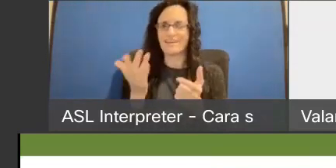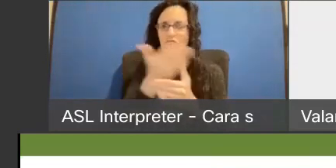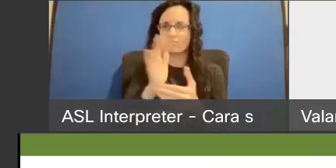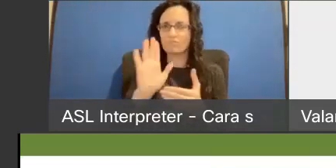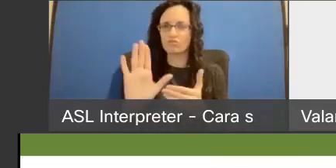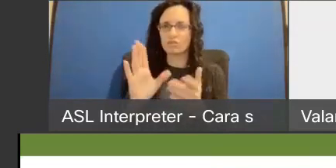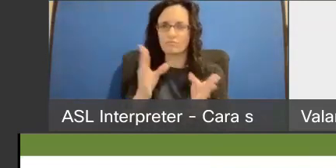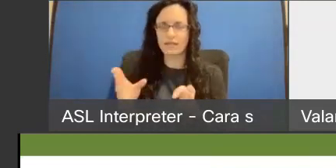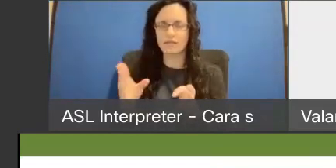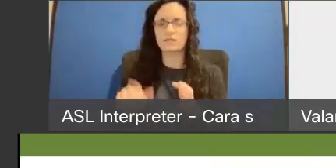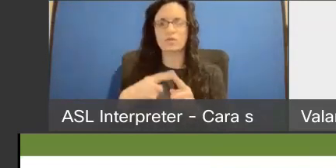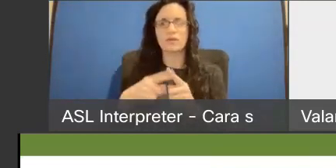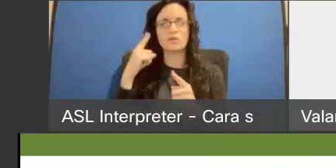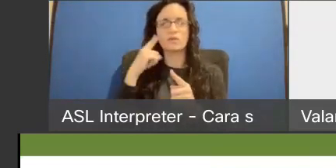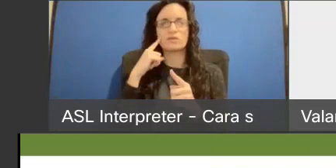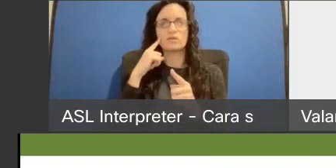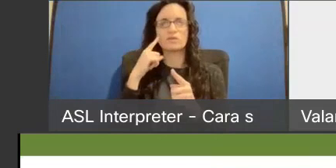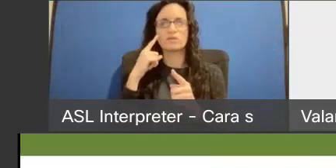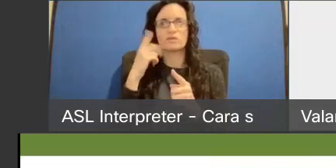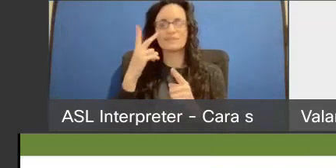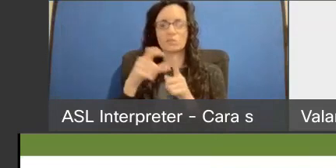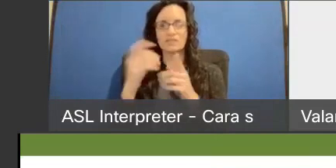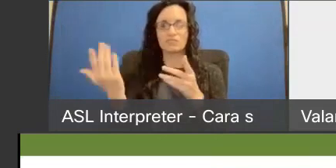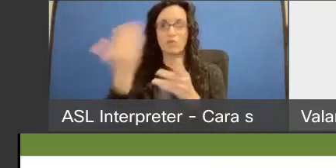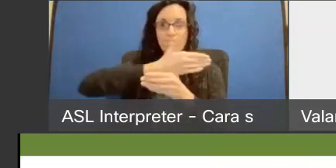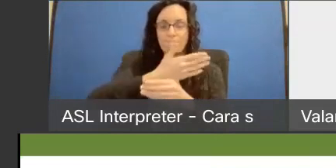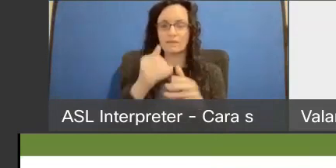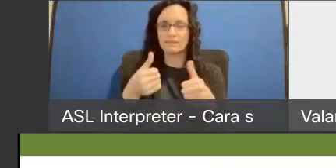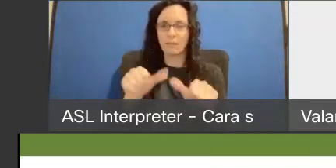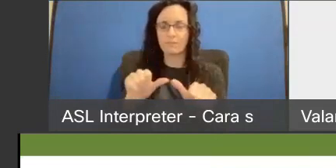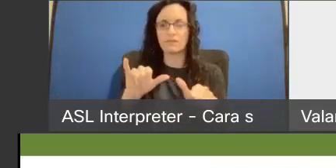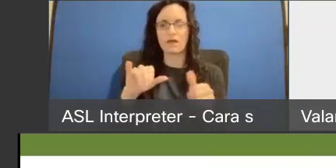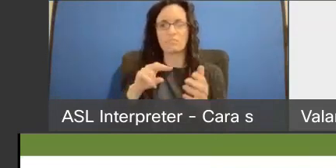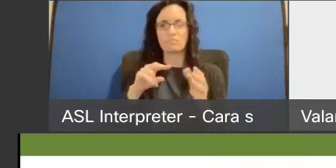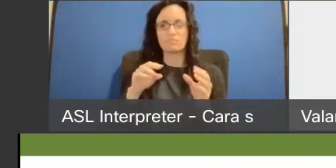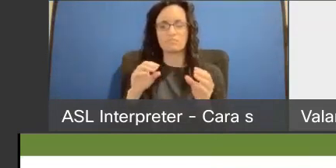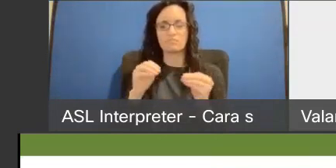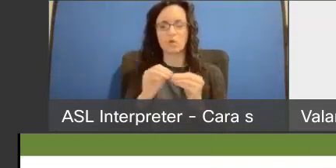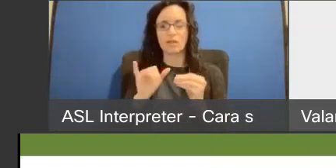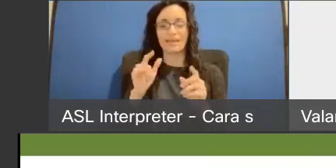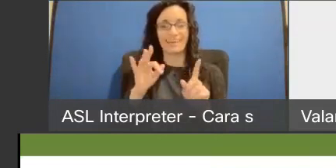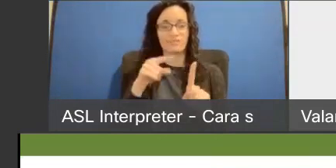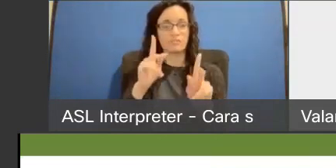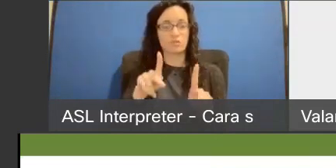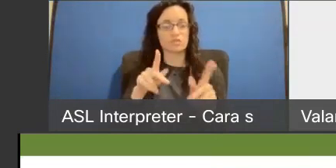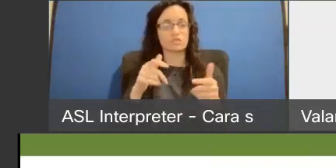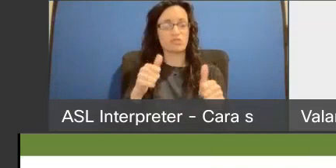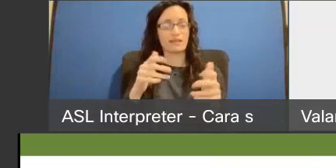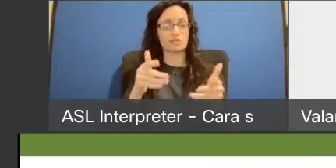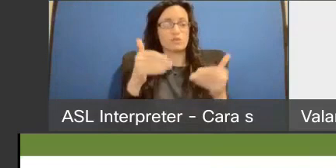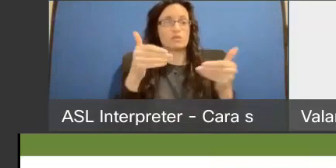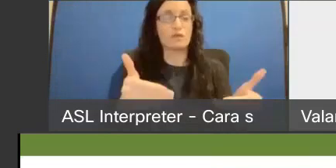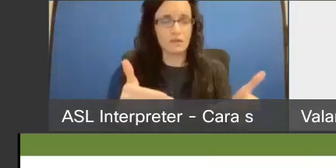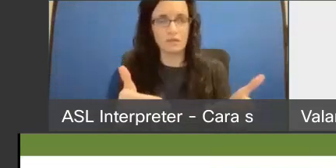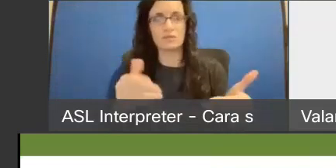like interrupted attempt, that's more dramatic. Like someone has walked in when somebody is just trying to do something. They found somebody with a gun